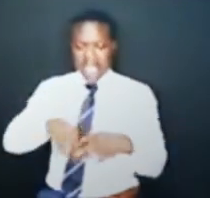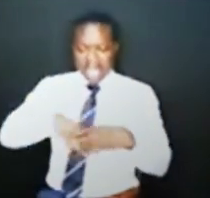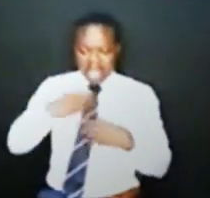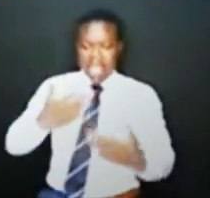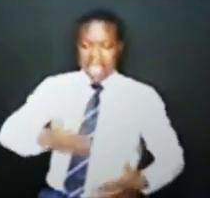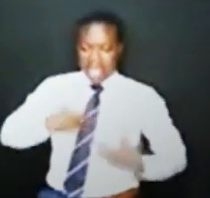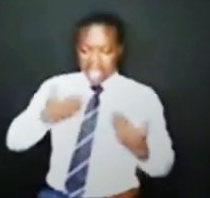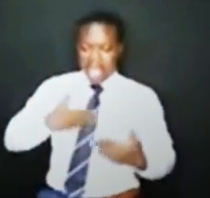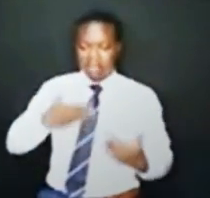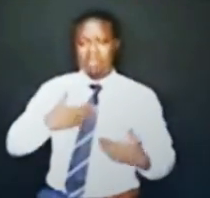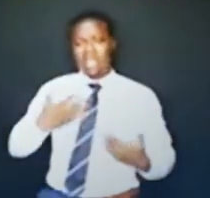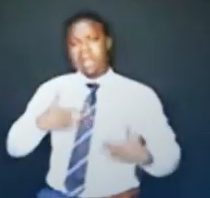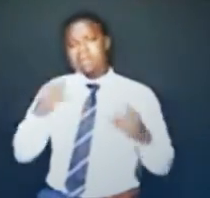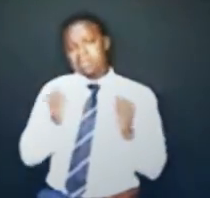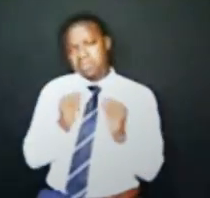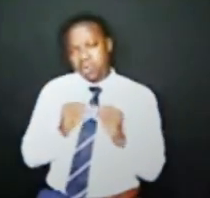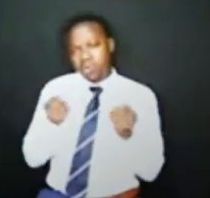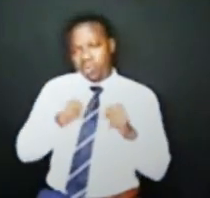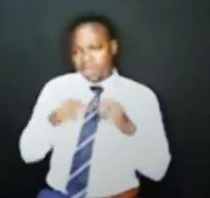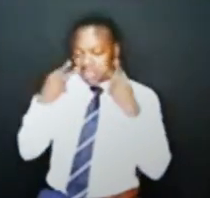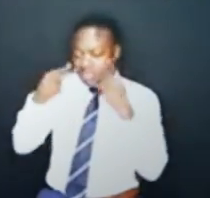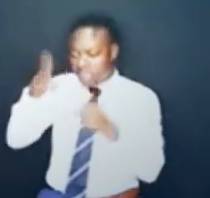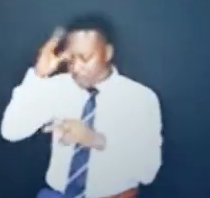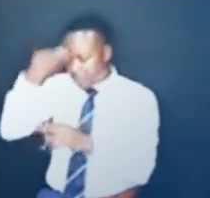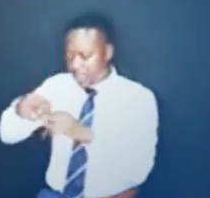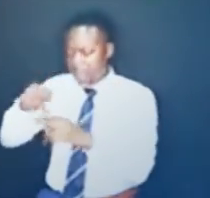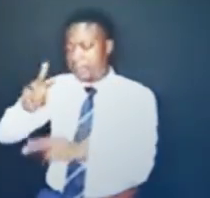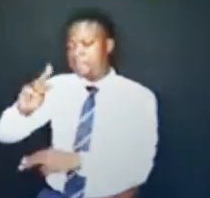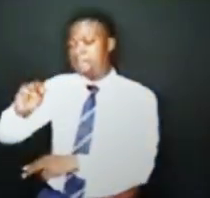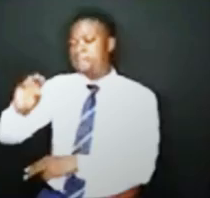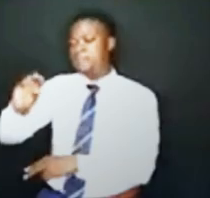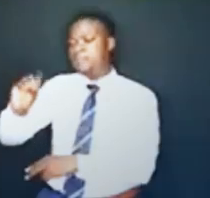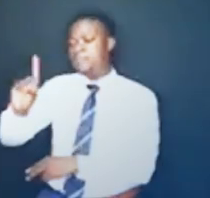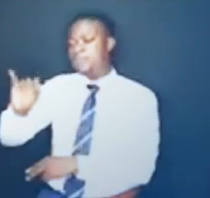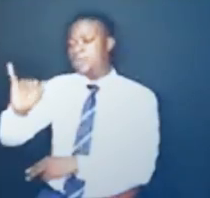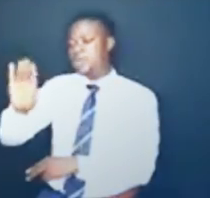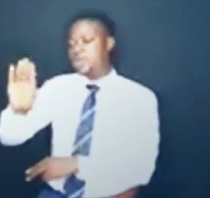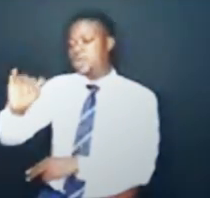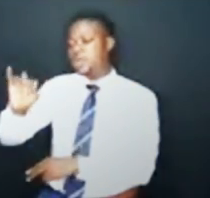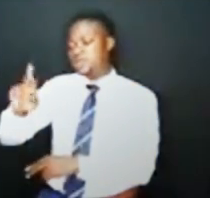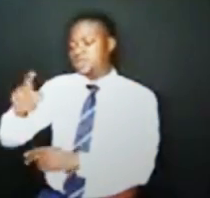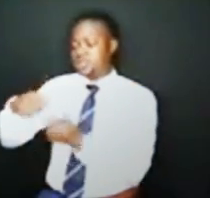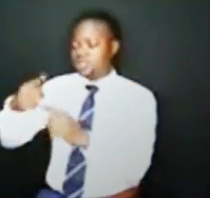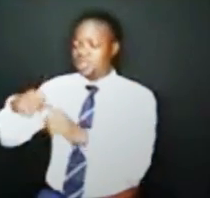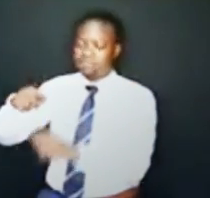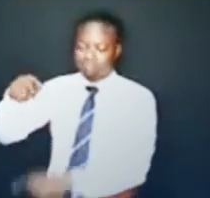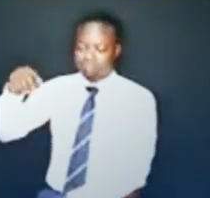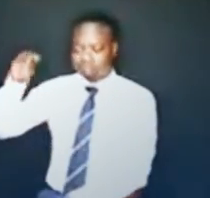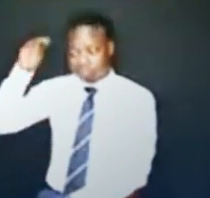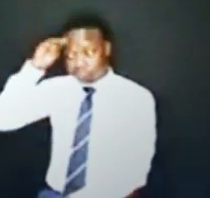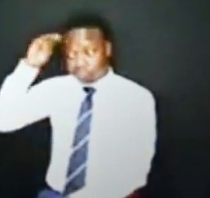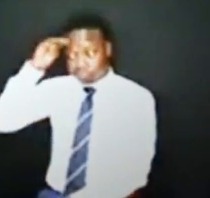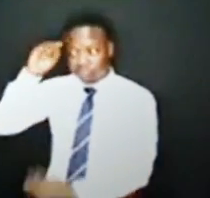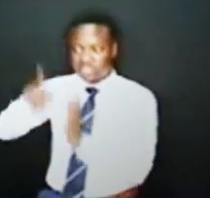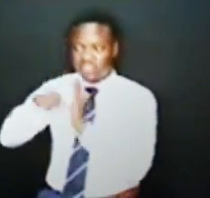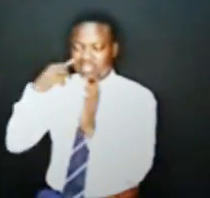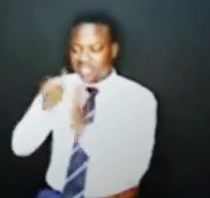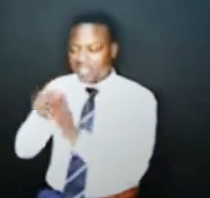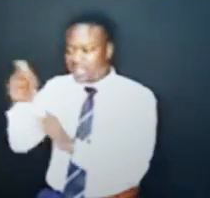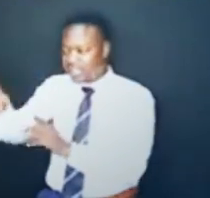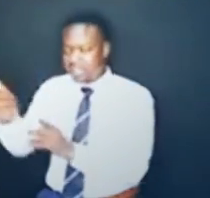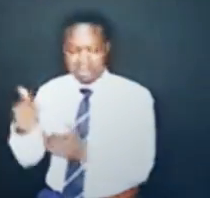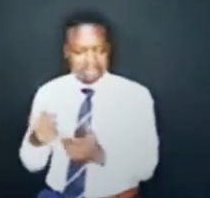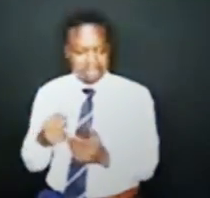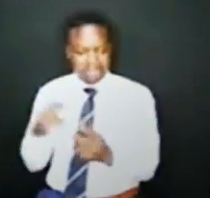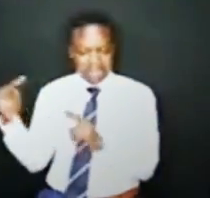in high spirit. But when he saw Mordecai at the king's gate and observed that he never rose nor showed